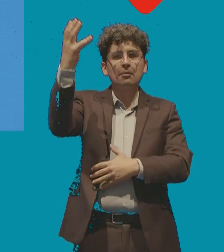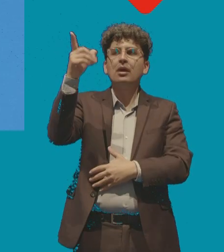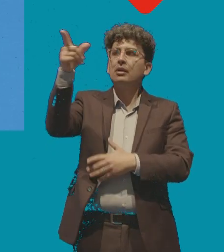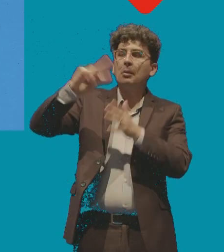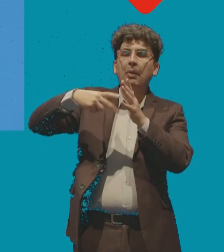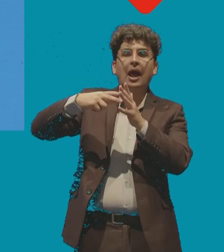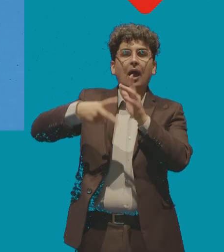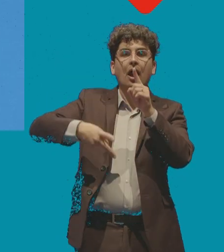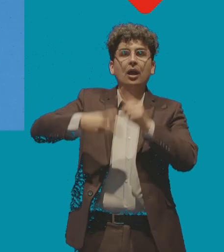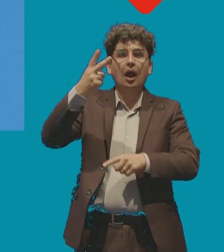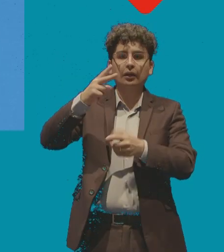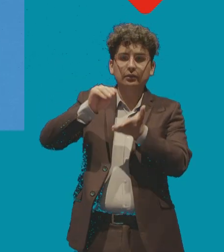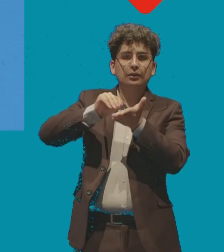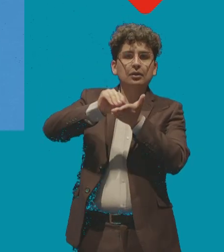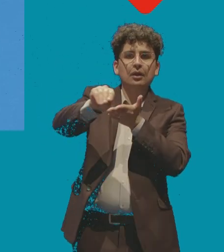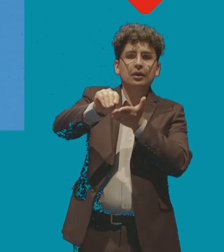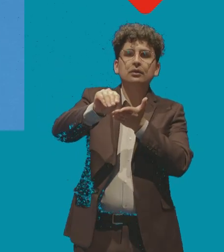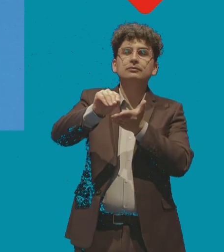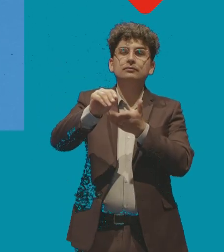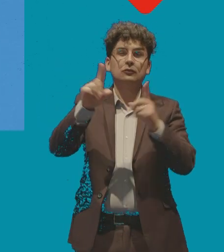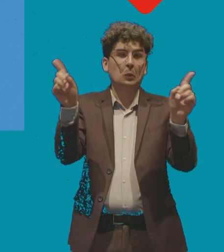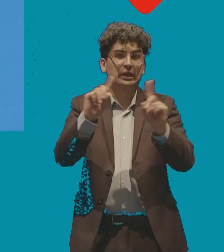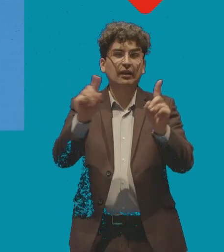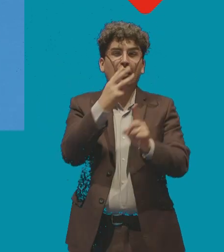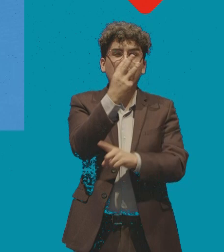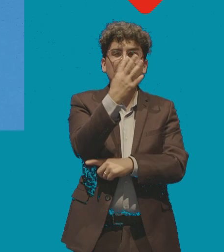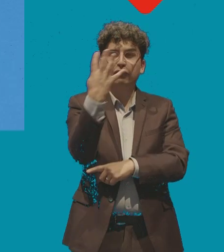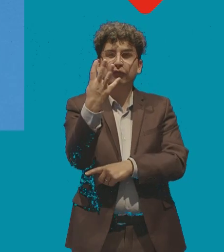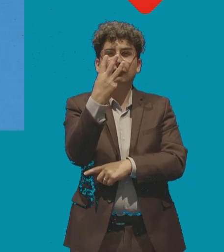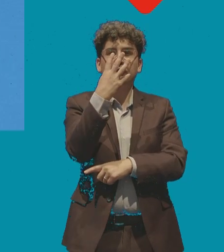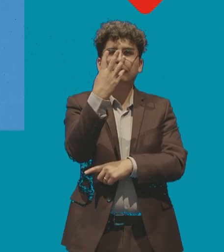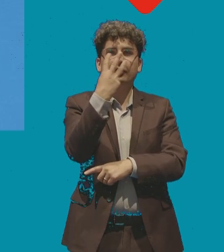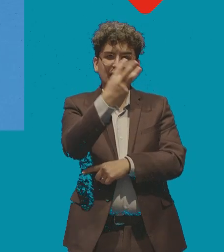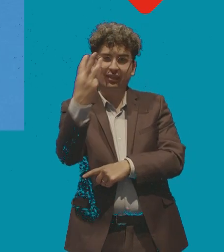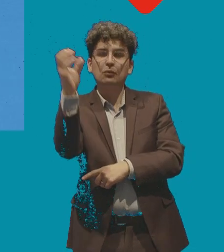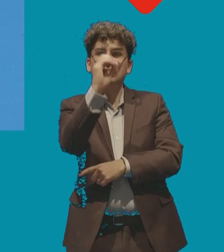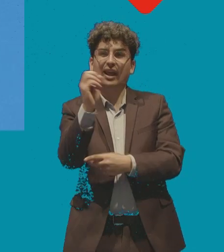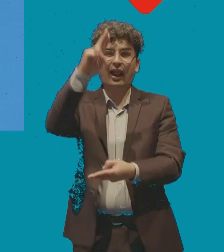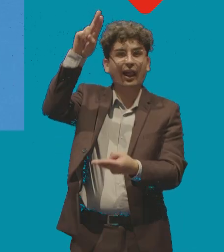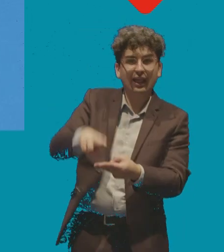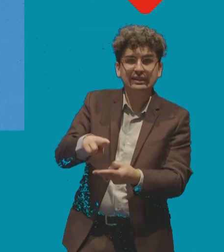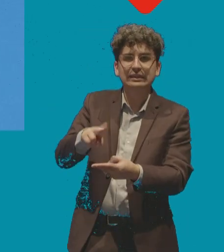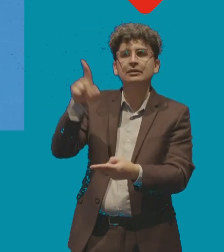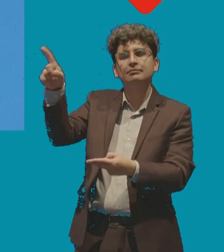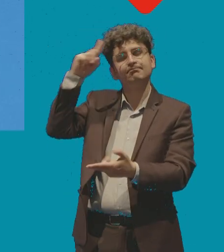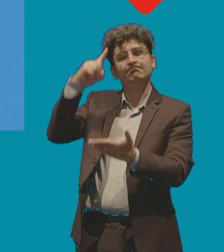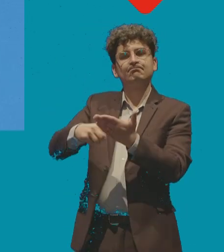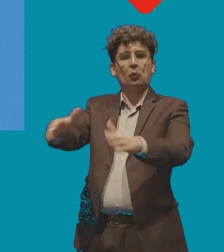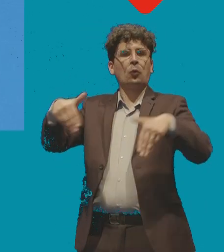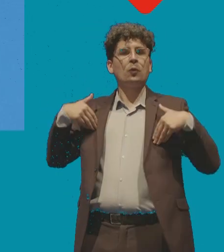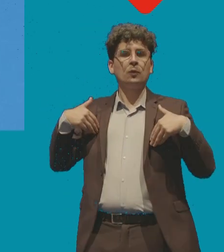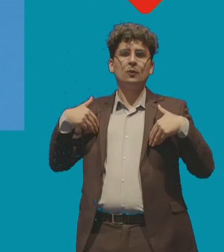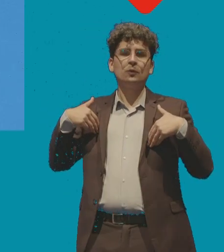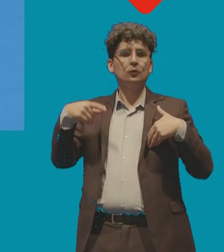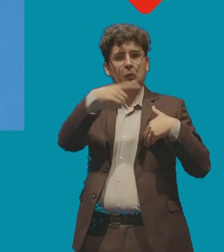civil service compensation scheme by an eye-watering 33%, but as part of the concessions, they dropped that. Those wins on